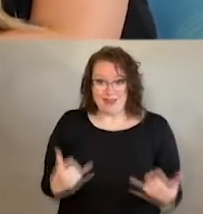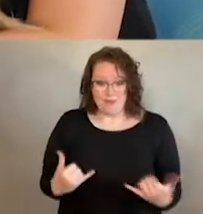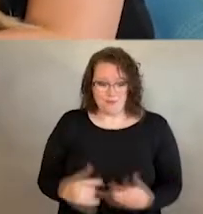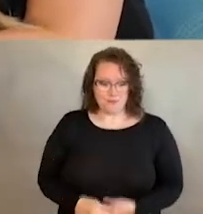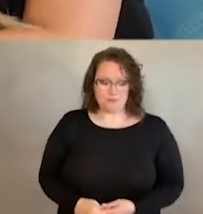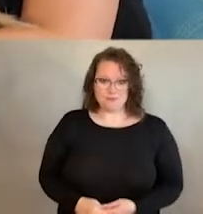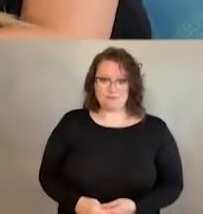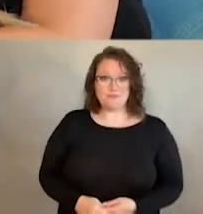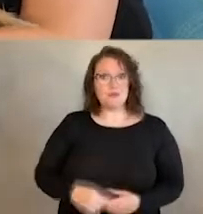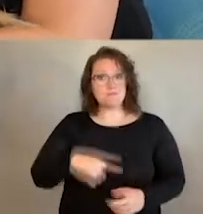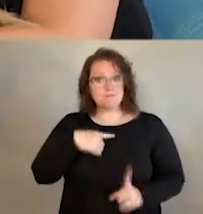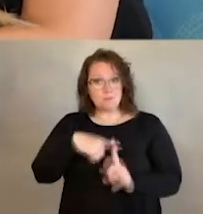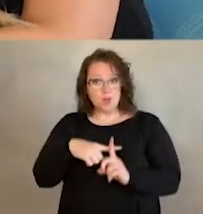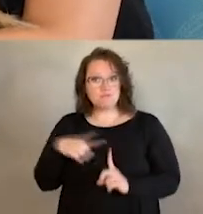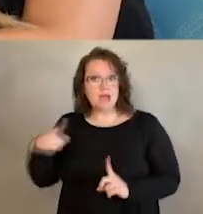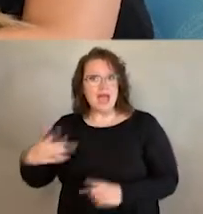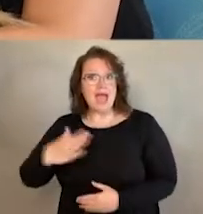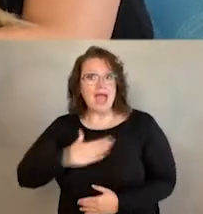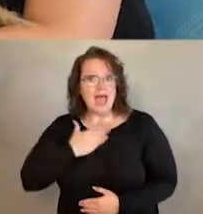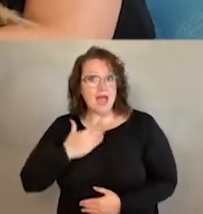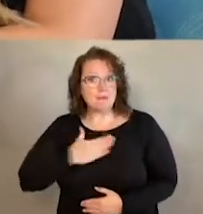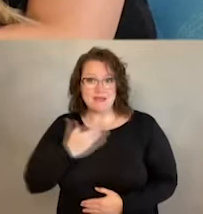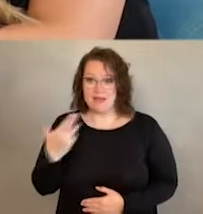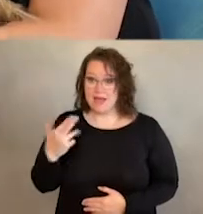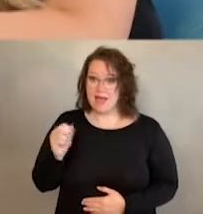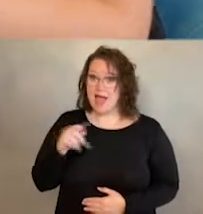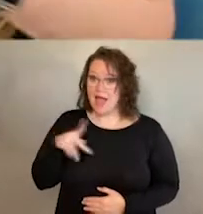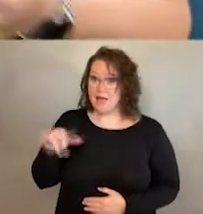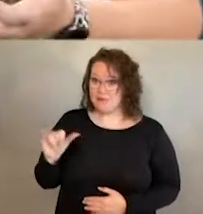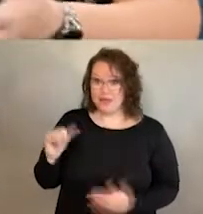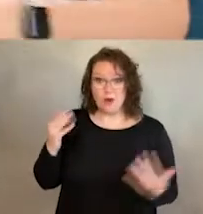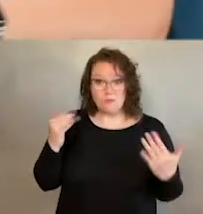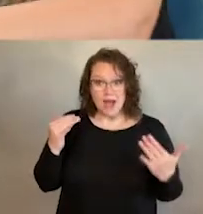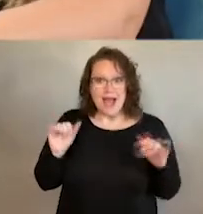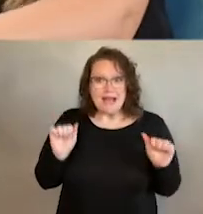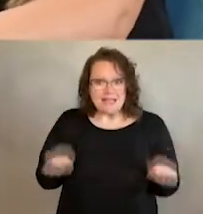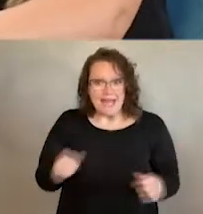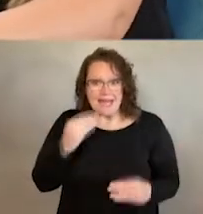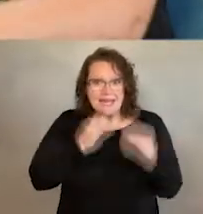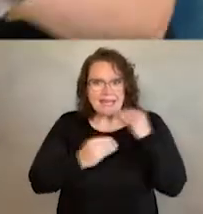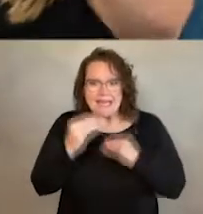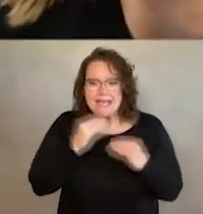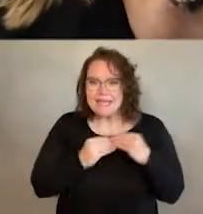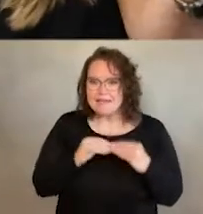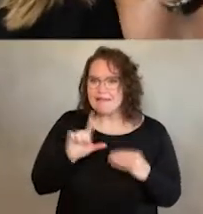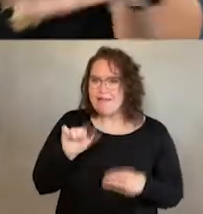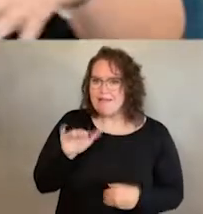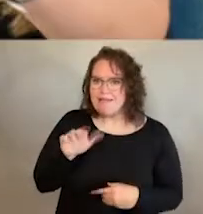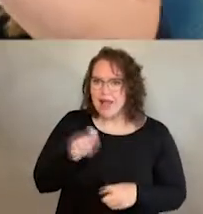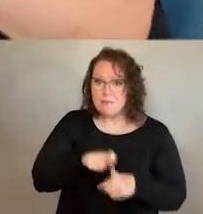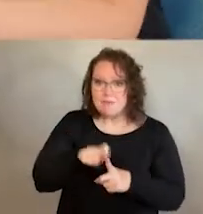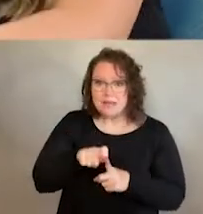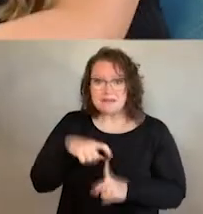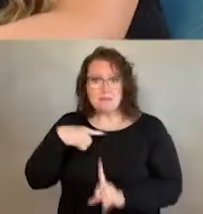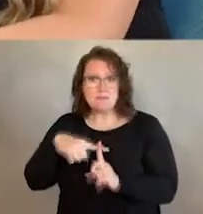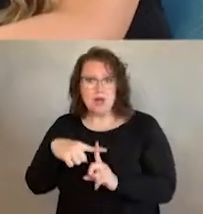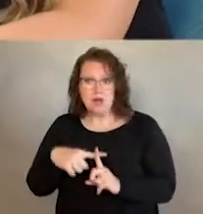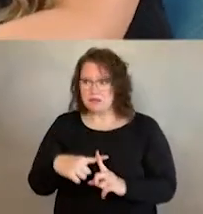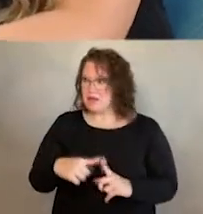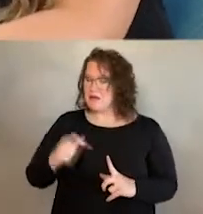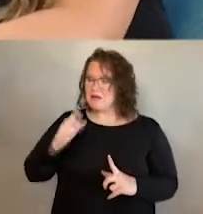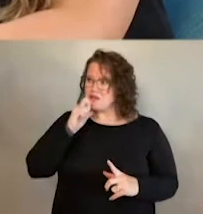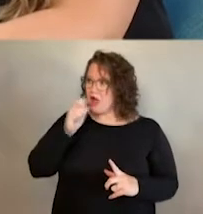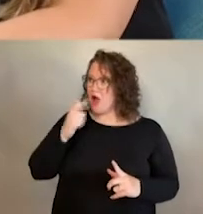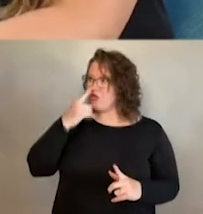probably because she could eat lima beans, but also because she didn't have to worry about having little fungus balls all over her. She didn't have to worry about